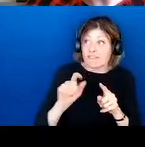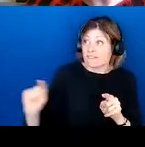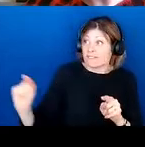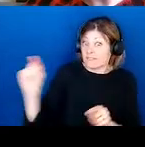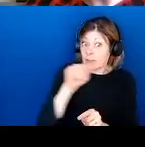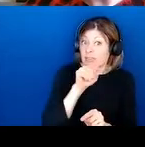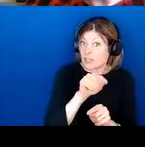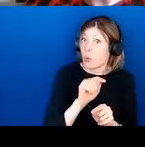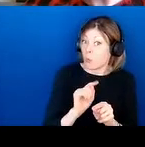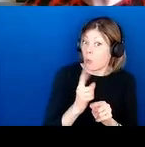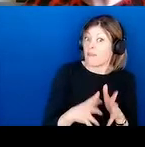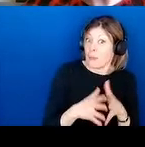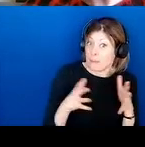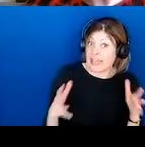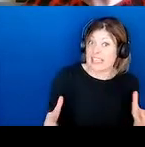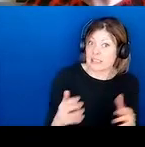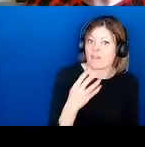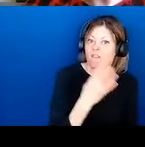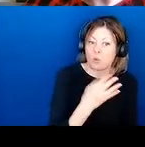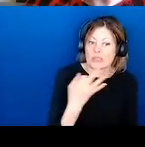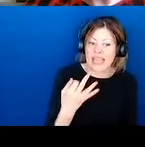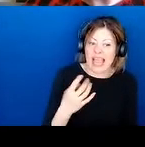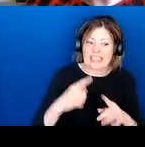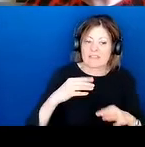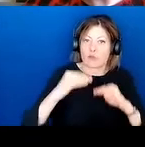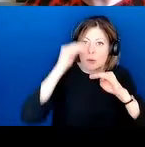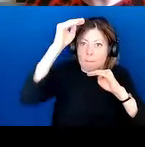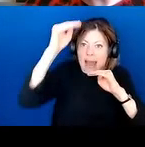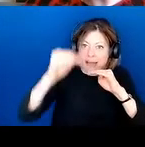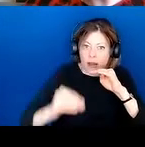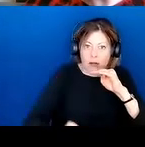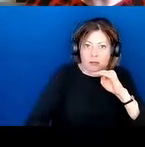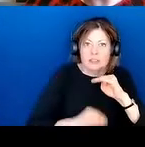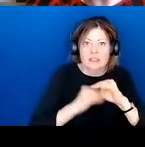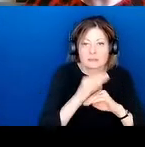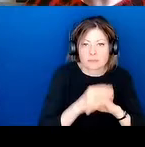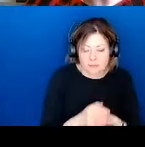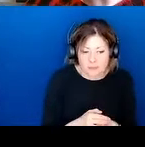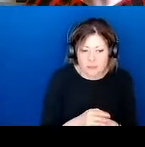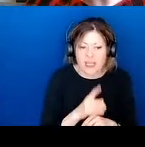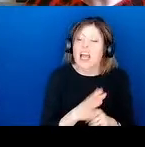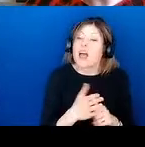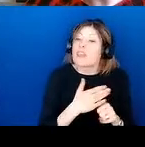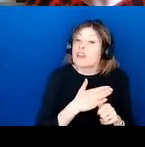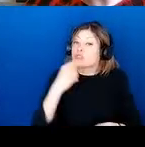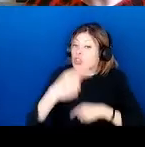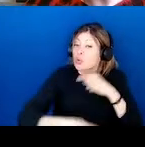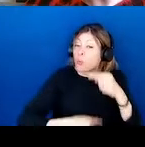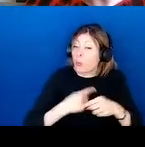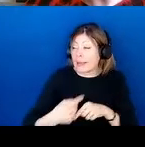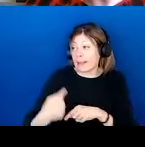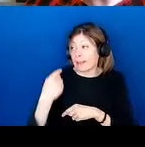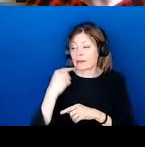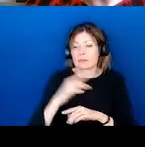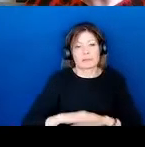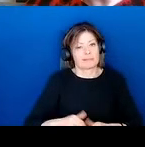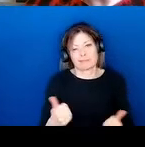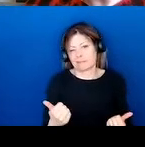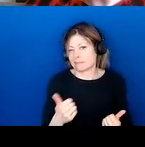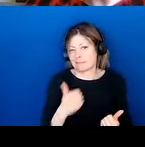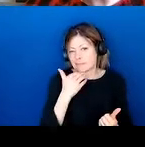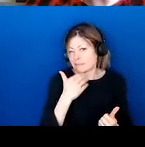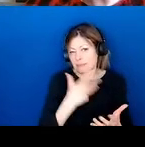paddles. Hamilton's original water wheel would have been too big to be very efficient at drawing up water to fill the